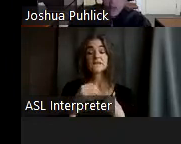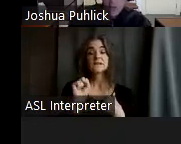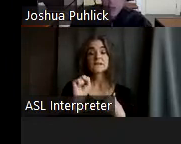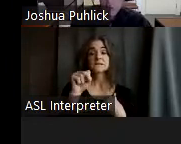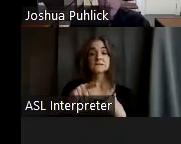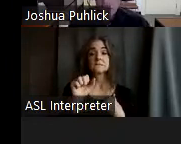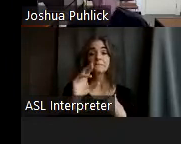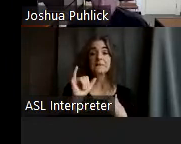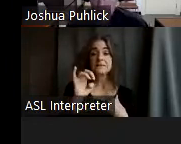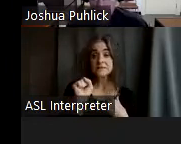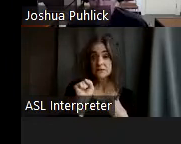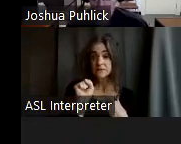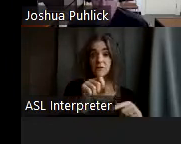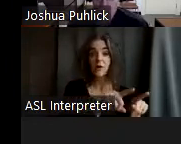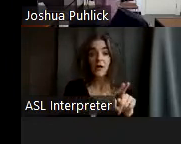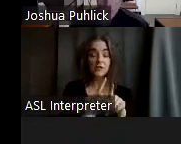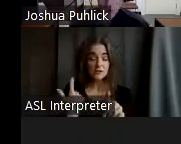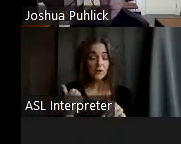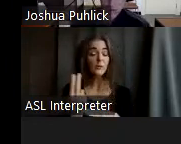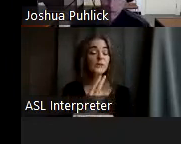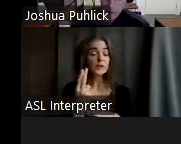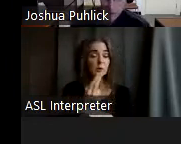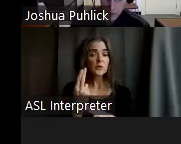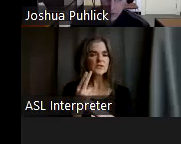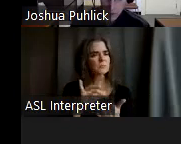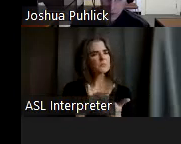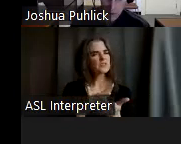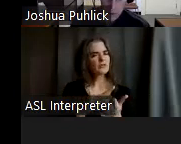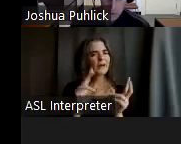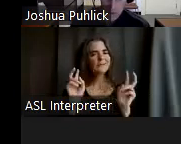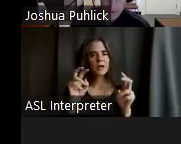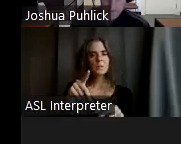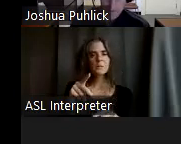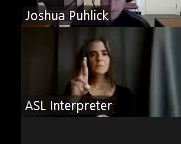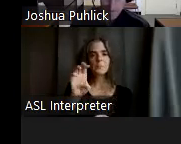We also use prescribed fire as a silvicultural tool.